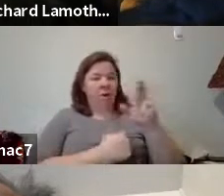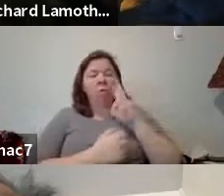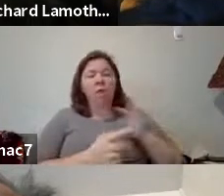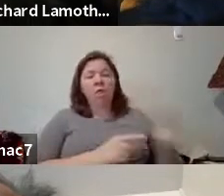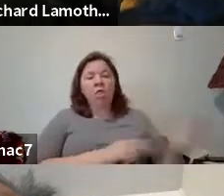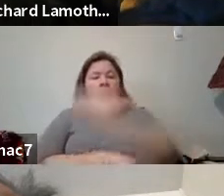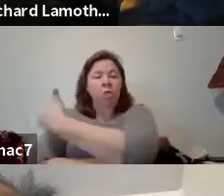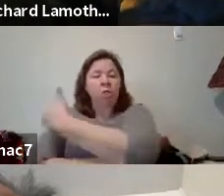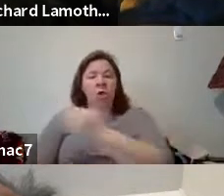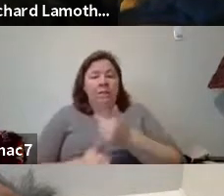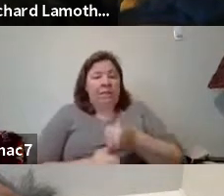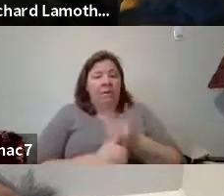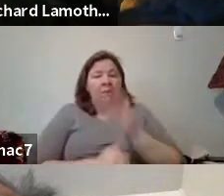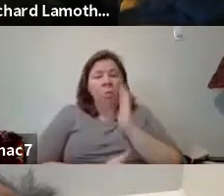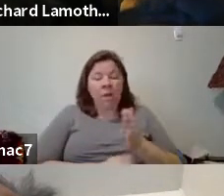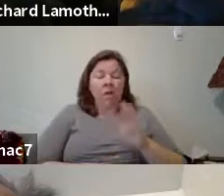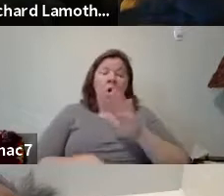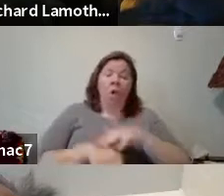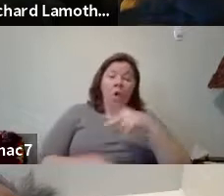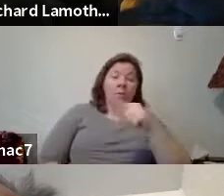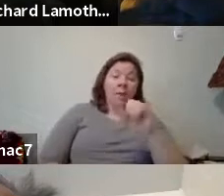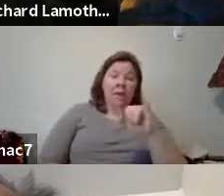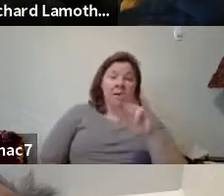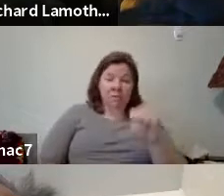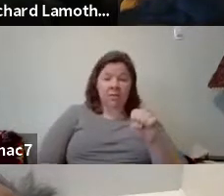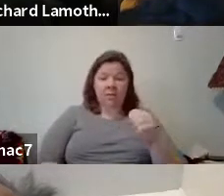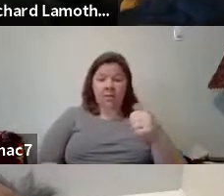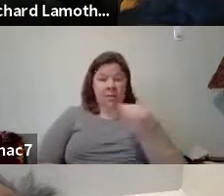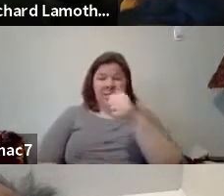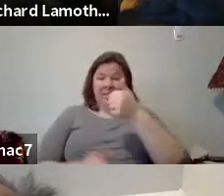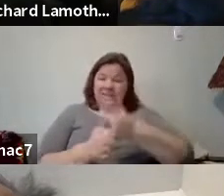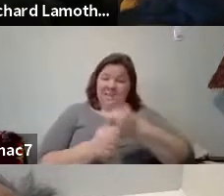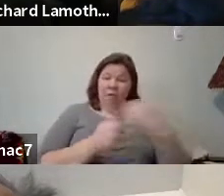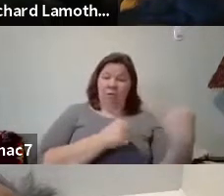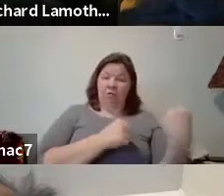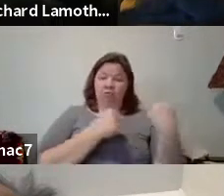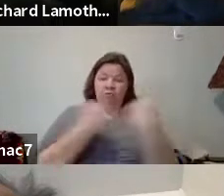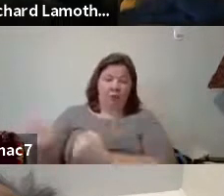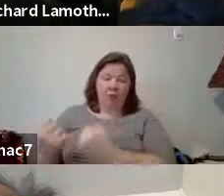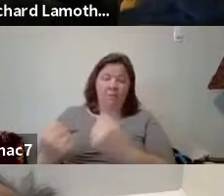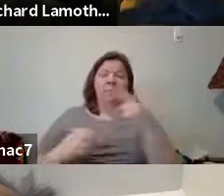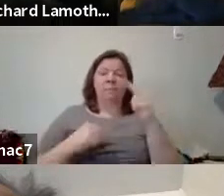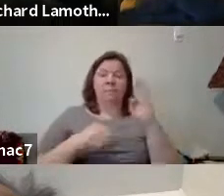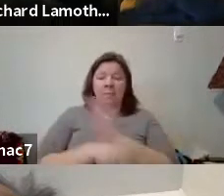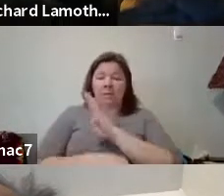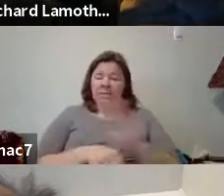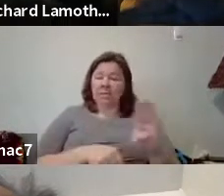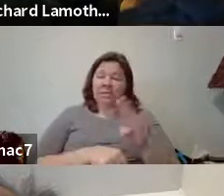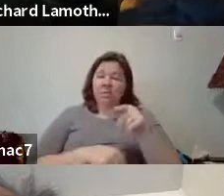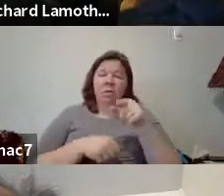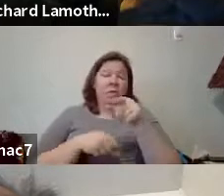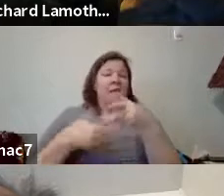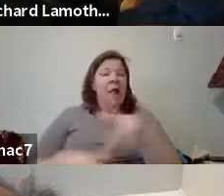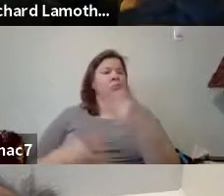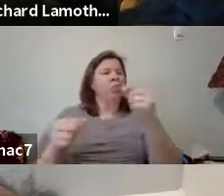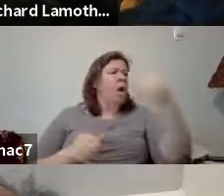ONPASSIVE is a self-driving business that allows you to do other things while it's making you money. That's an opportunity. Now,